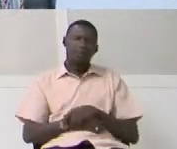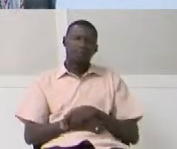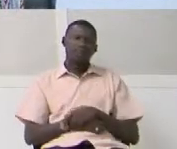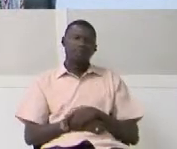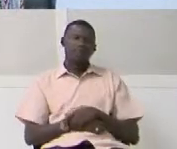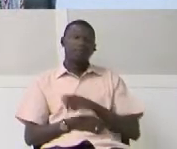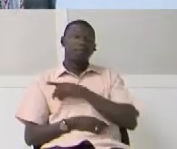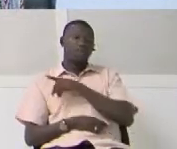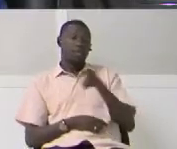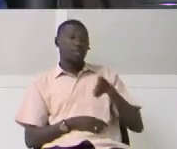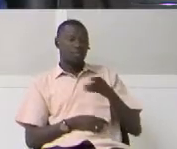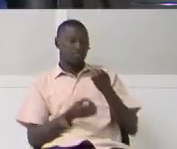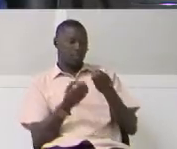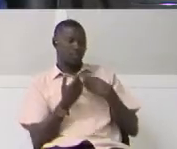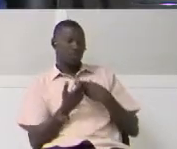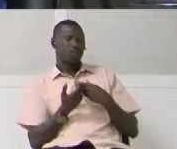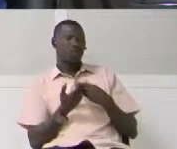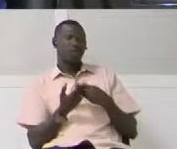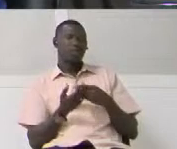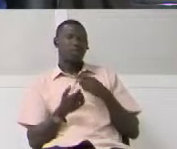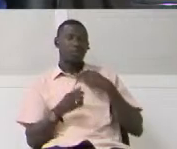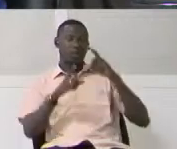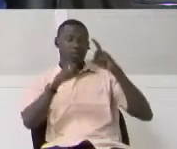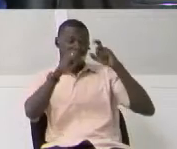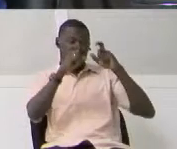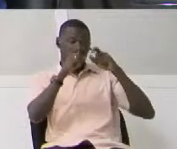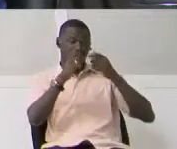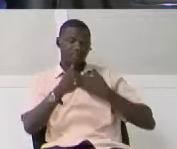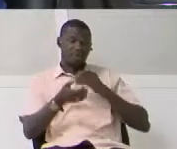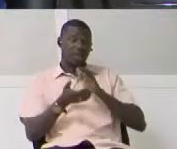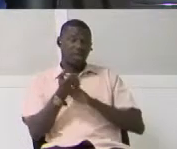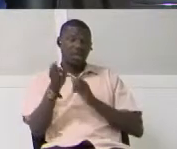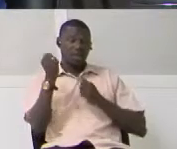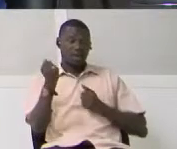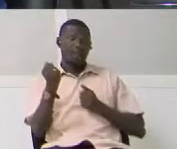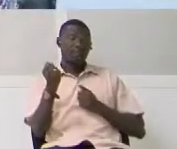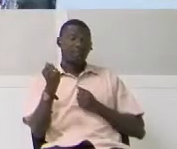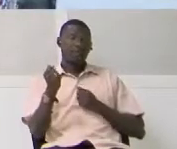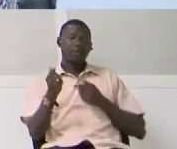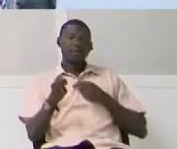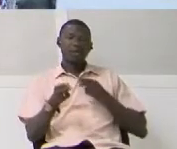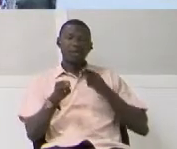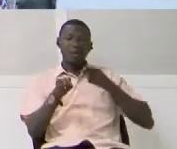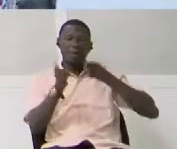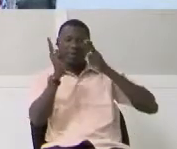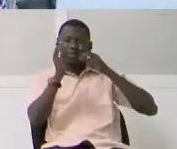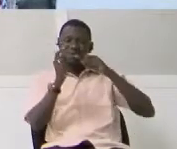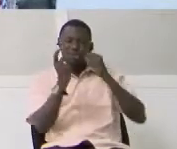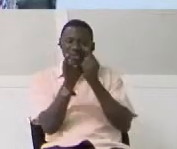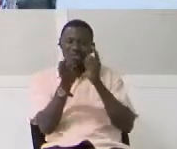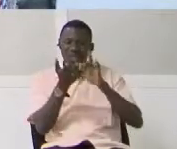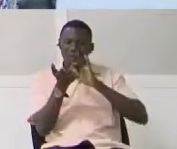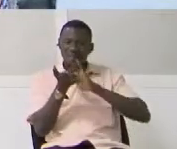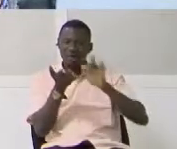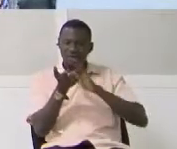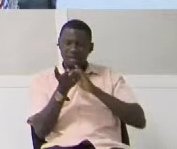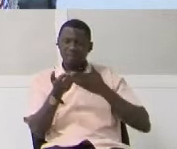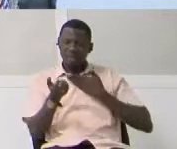they said to me the photographs that I had ak wes bu blood yoy ma amé and the blood the cartridges that I